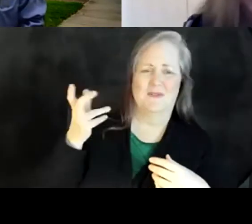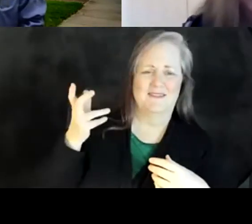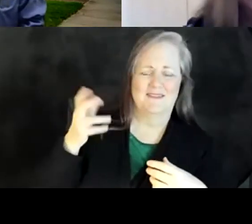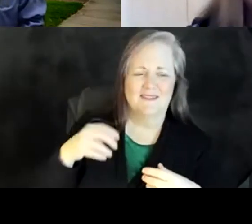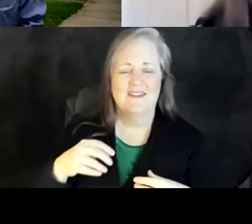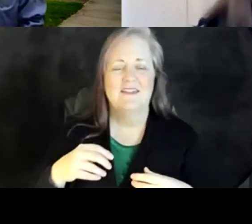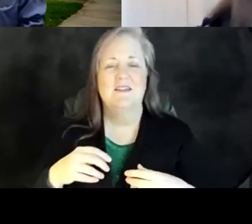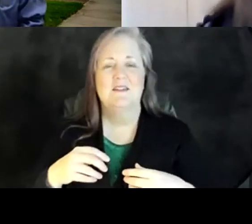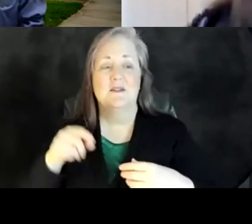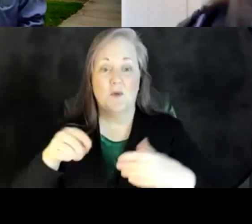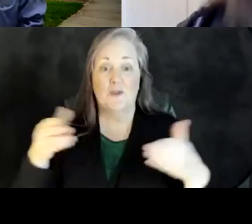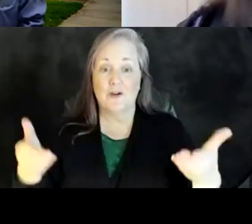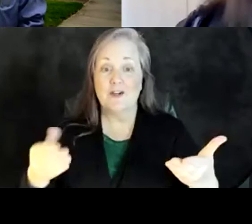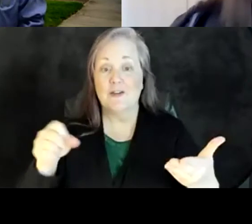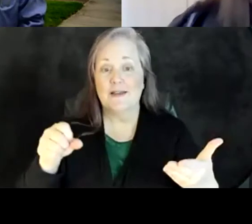they're here.